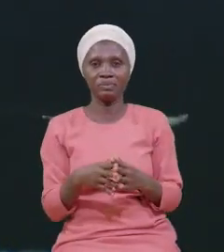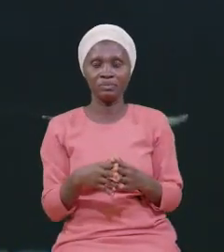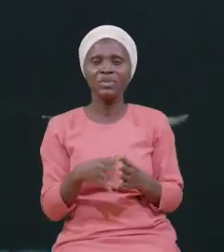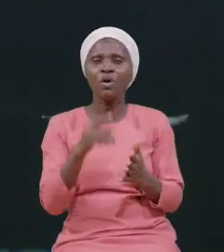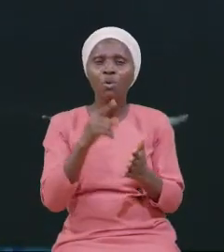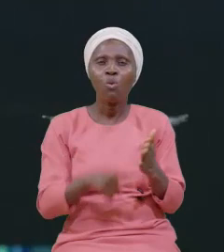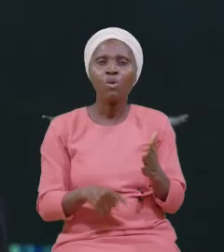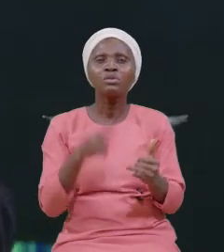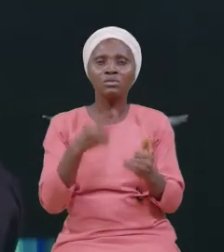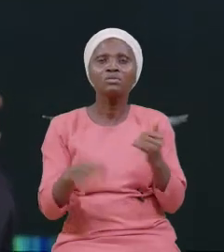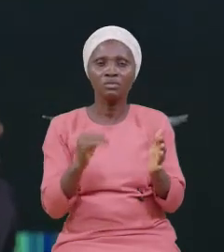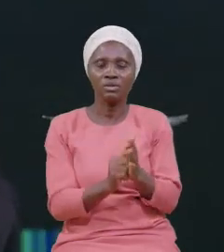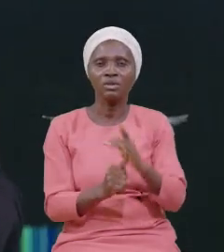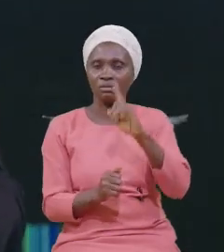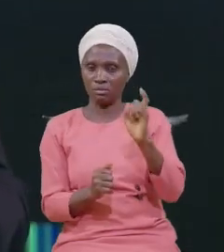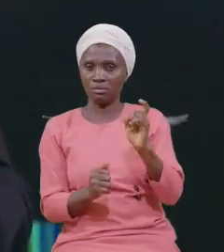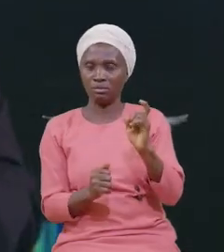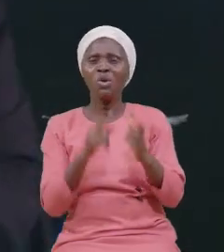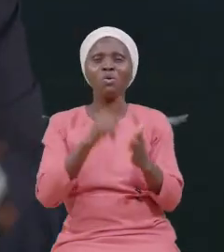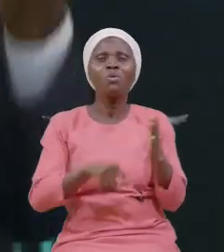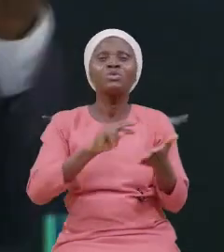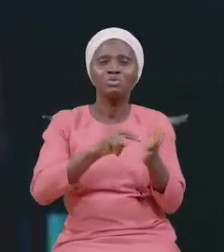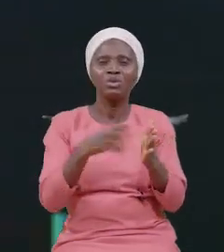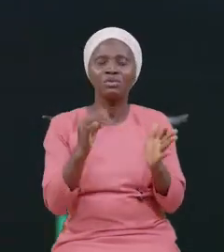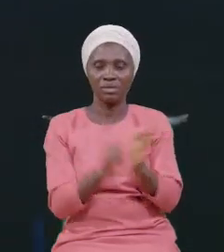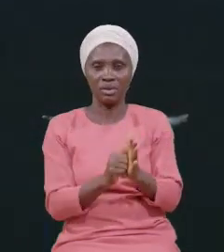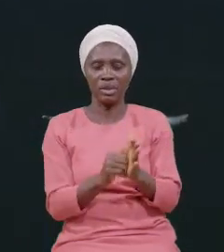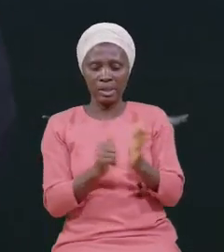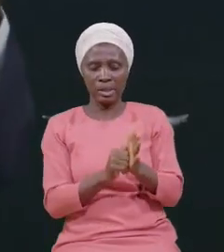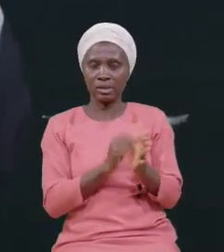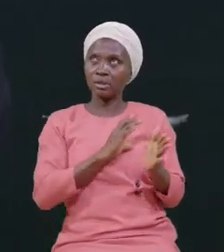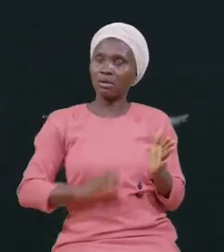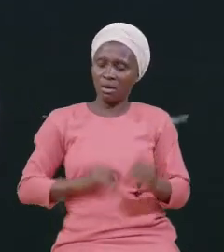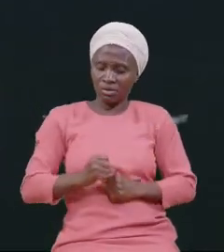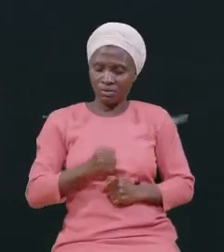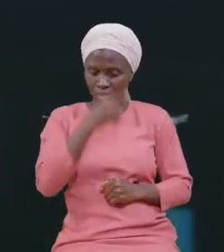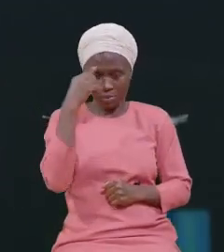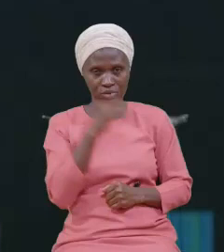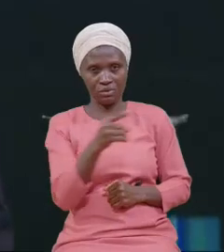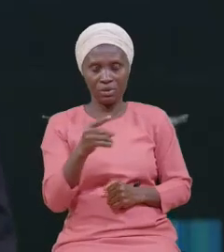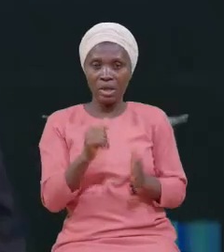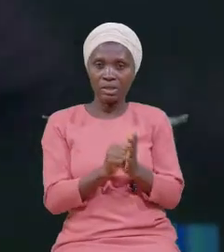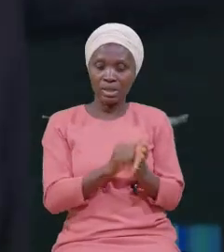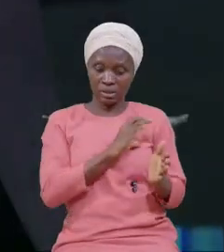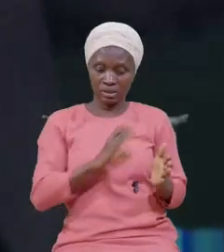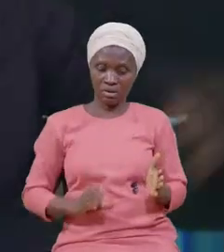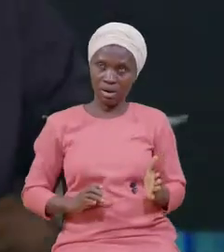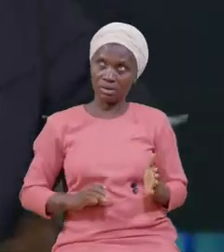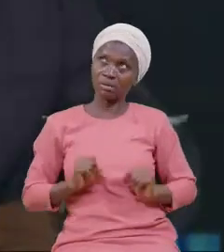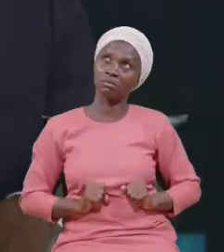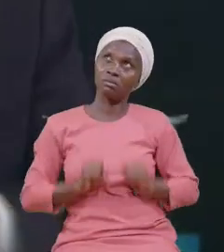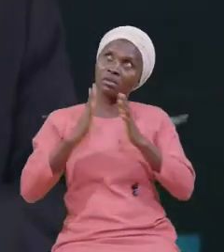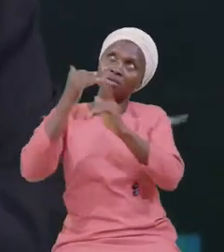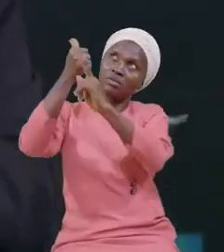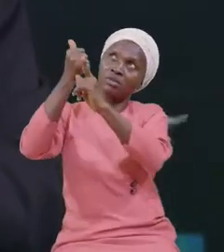died for you, that Christ suffered for you, that Christ gave himself fully on the cross